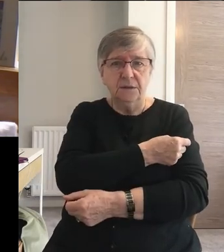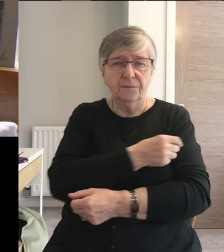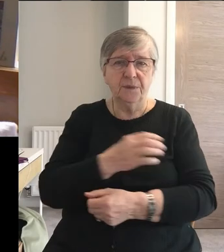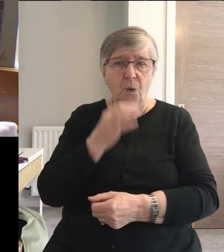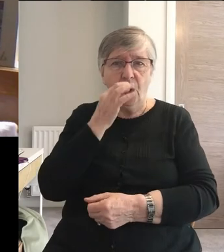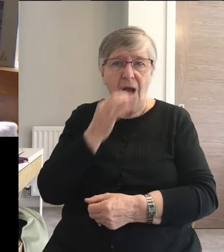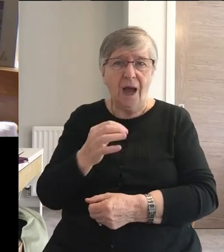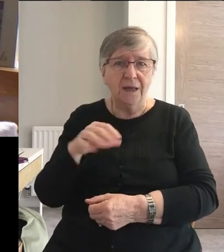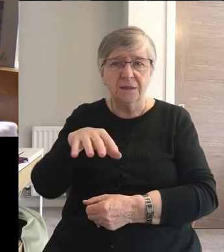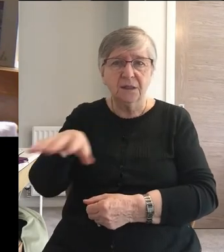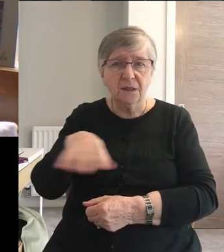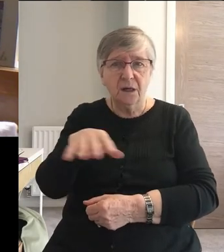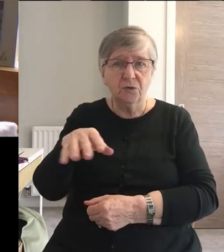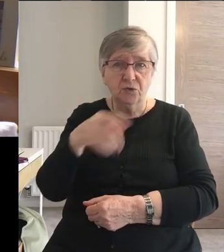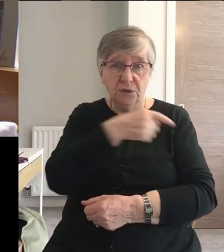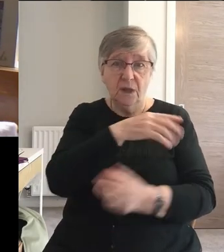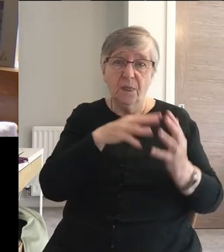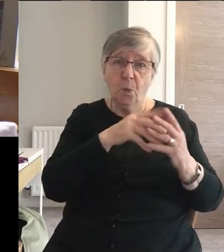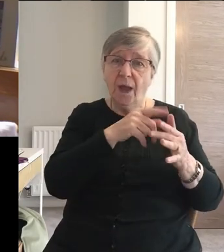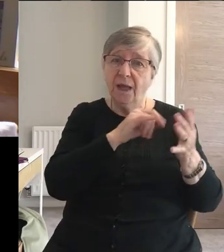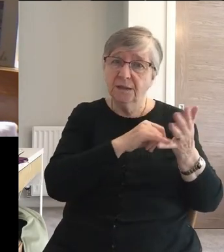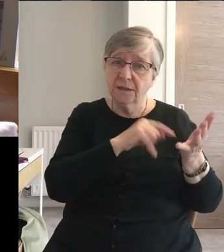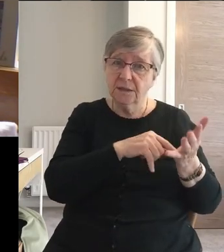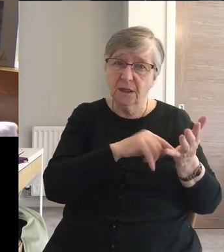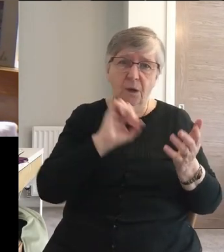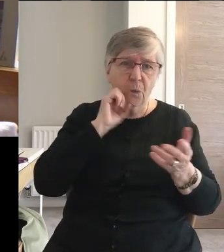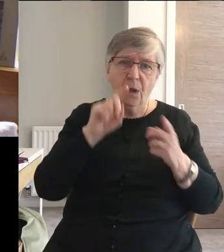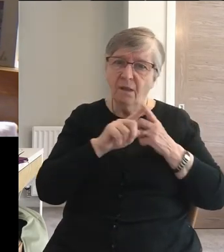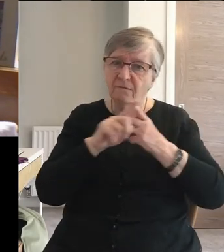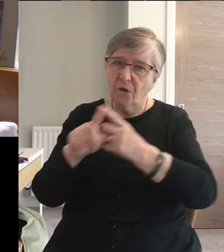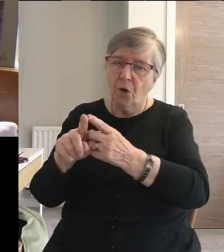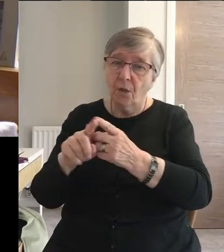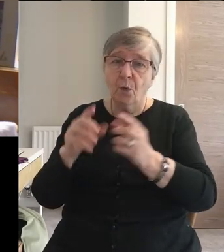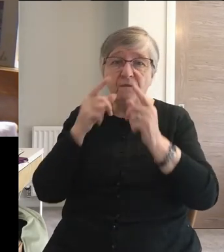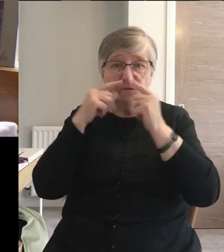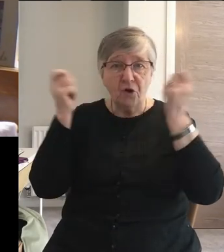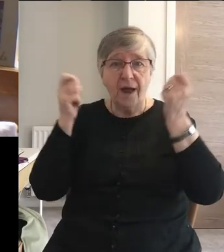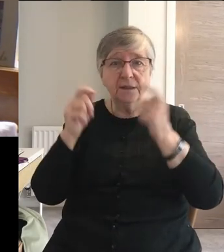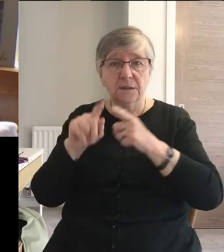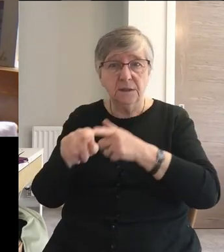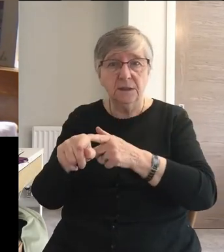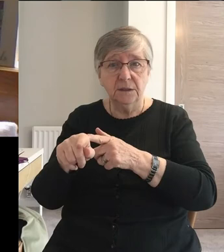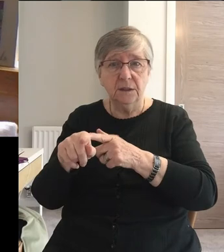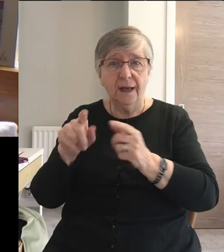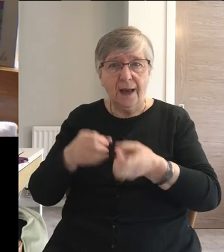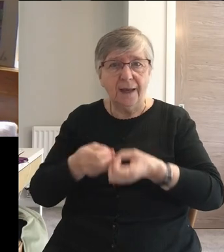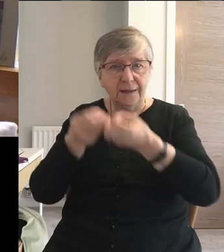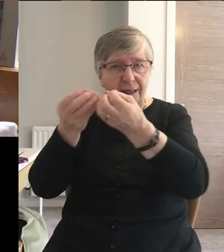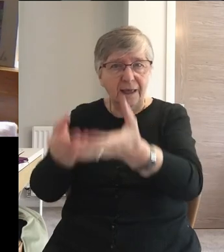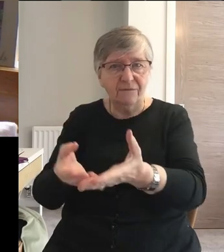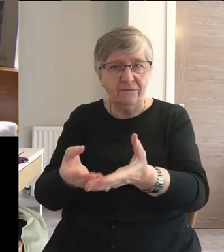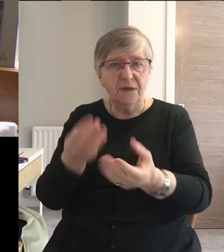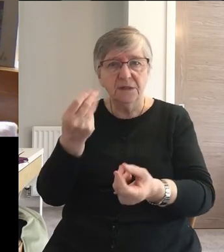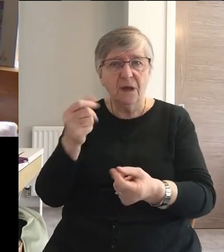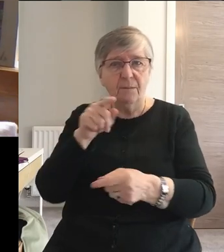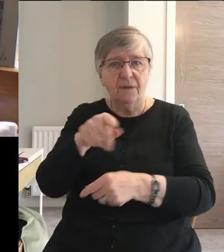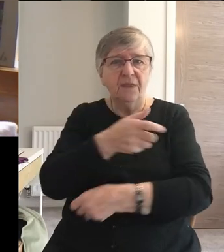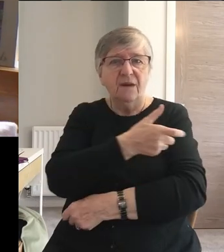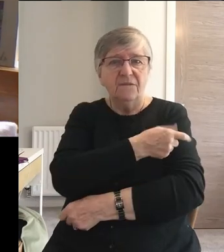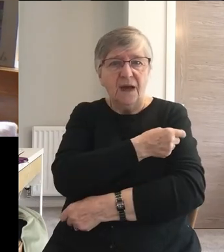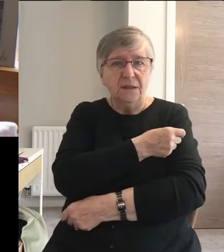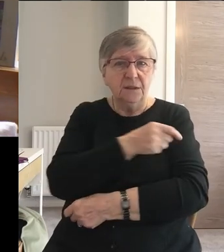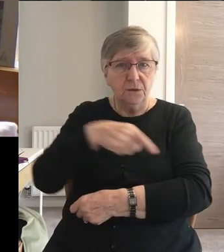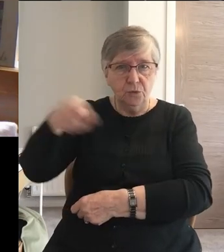that countries, particularly in the Western world, will follow the lead of France and make a commitment to provide a percentage of their vaccines